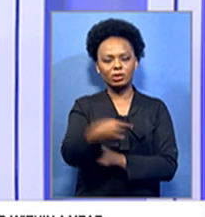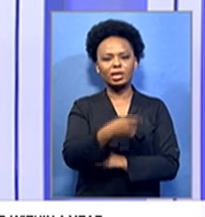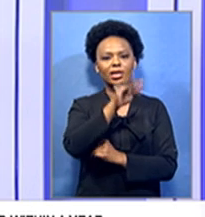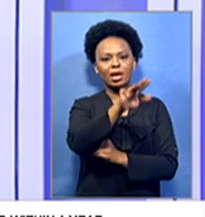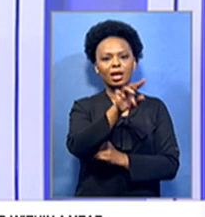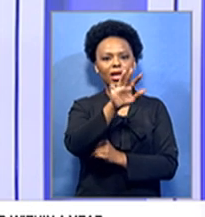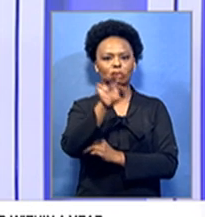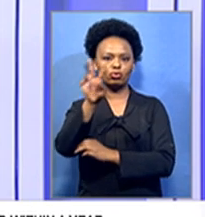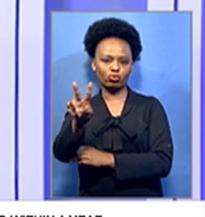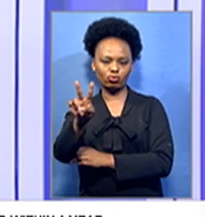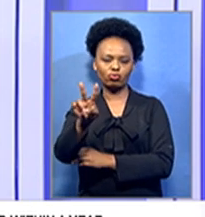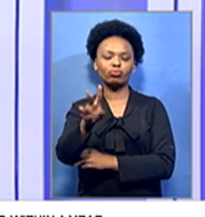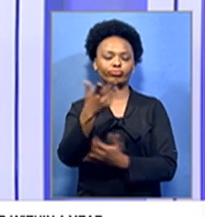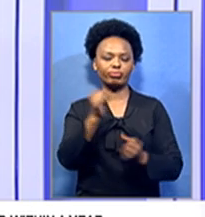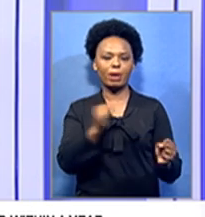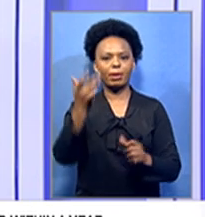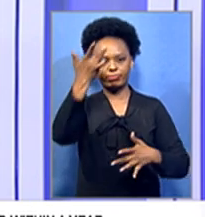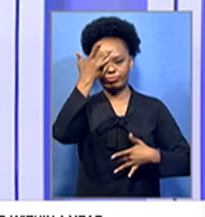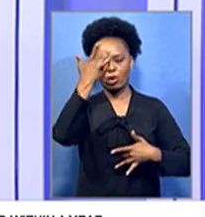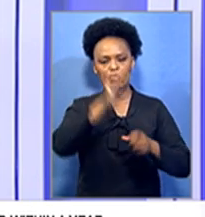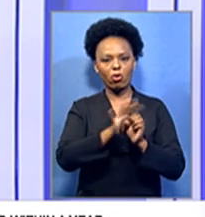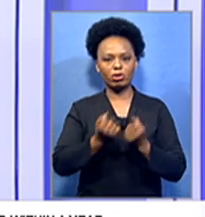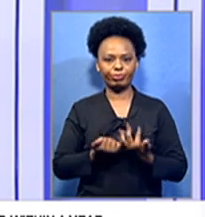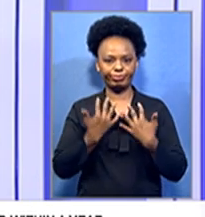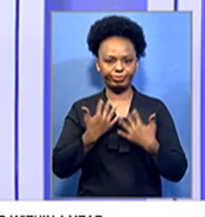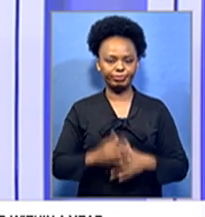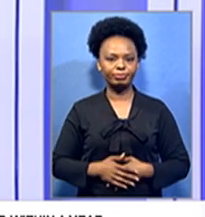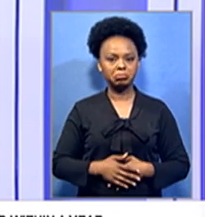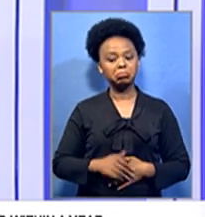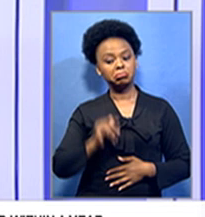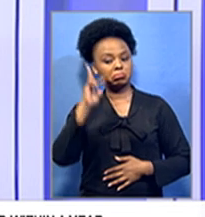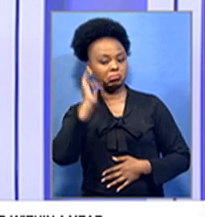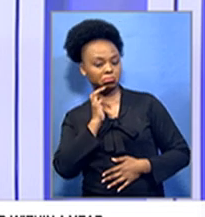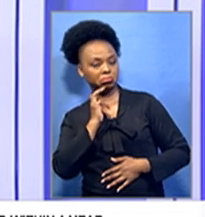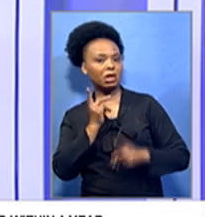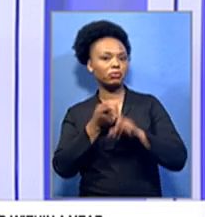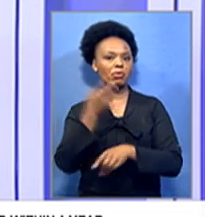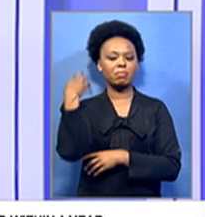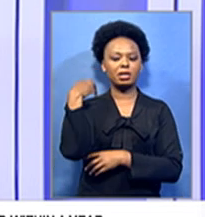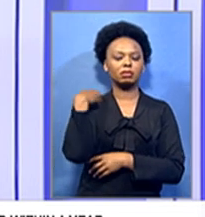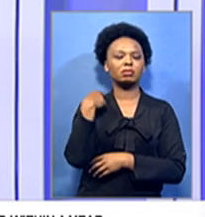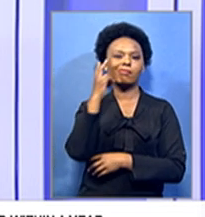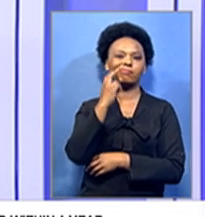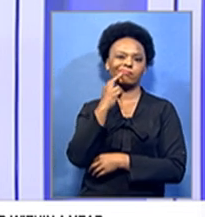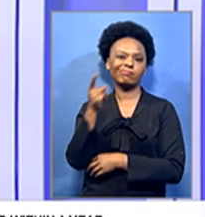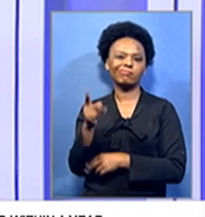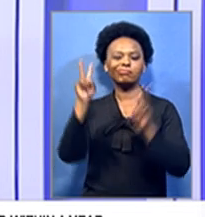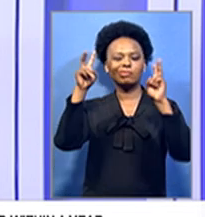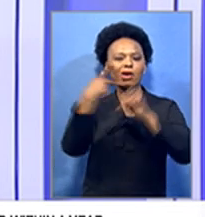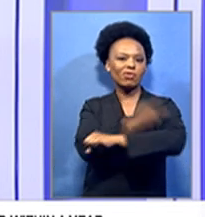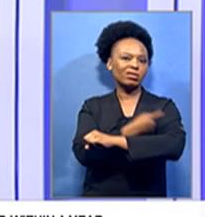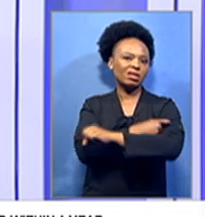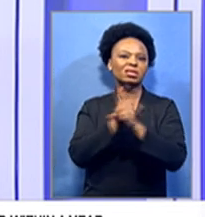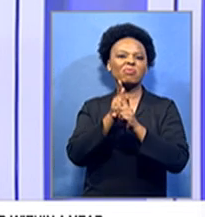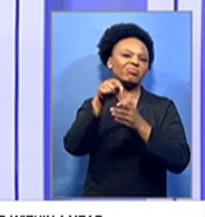20,992. That's just the statistics. So let's get a little bit more from the Minister on the vaccination plan and other issues. Hopefully we can hear each